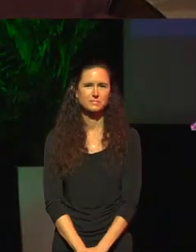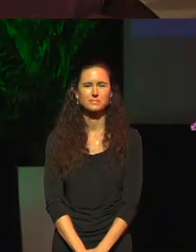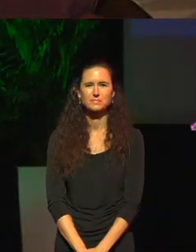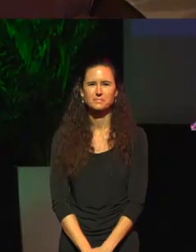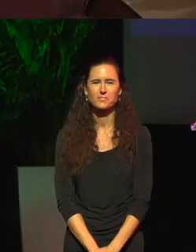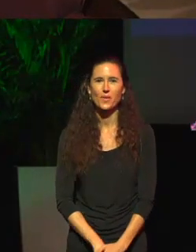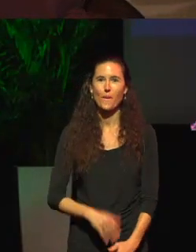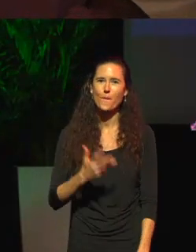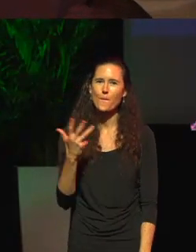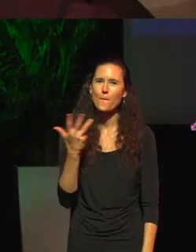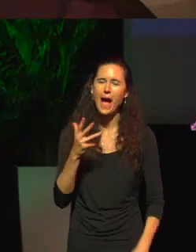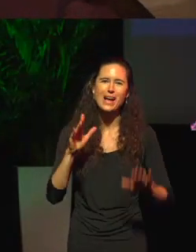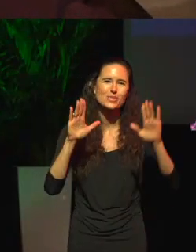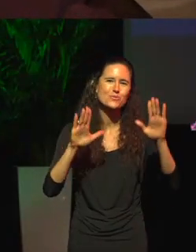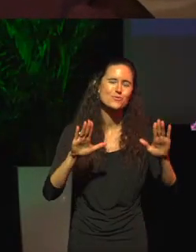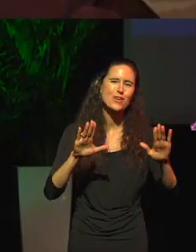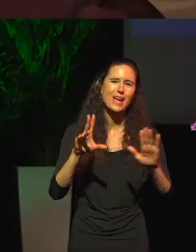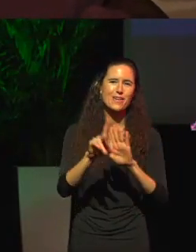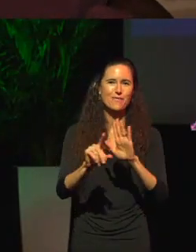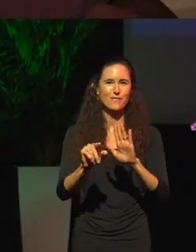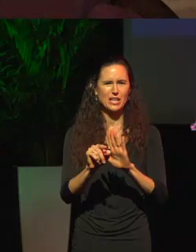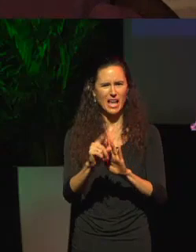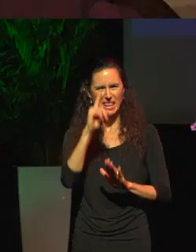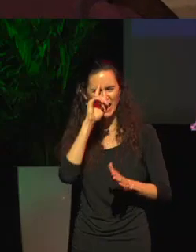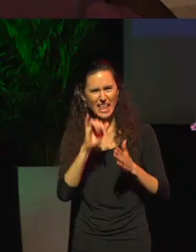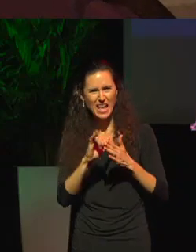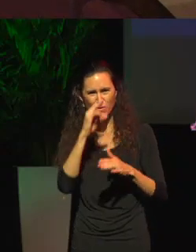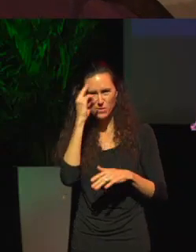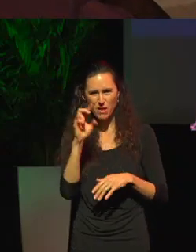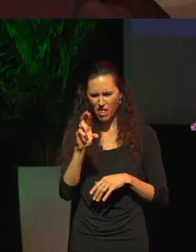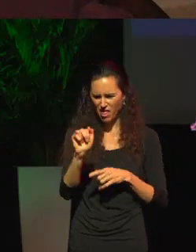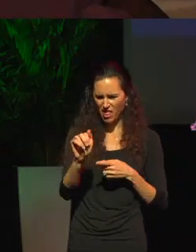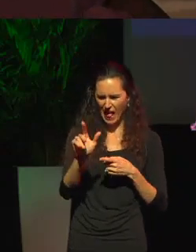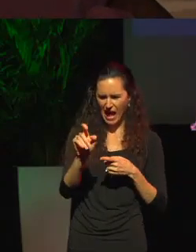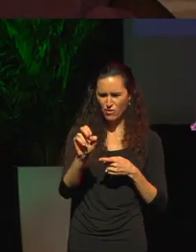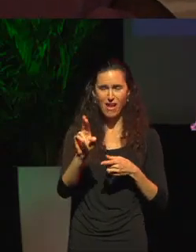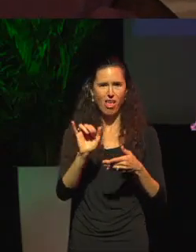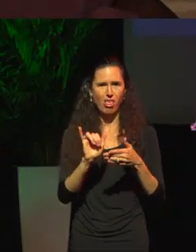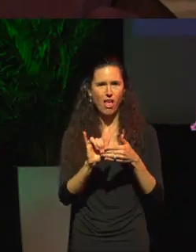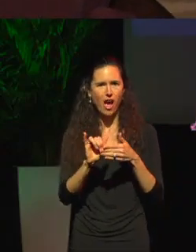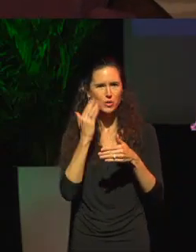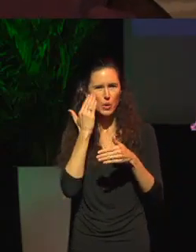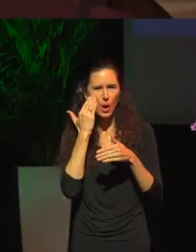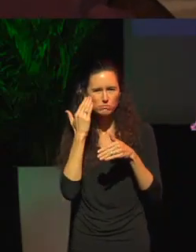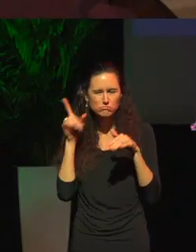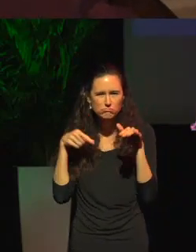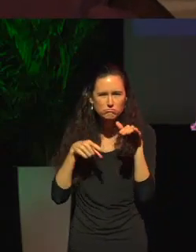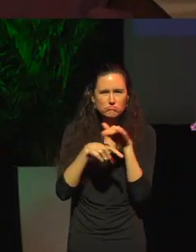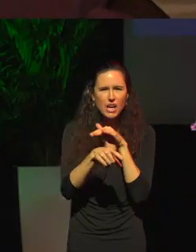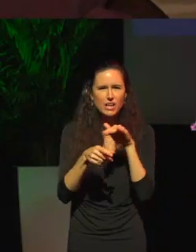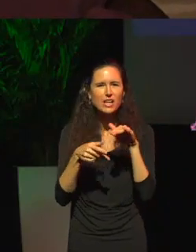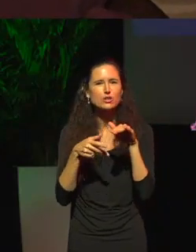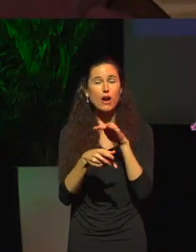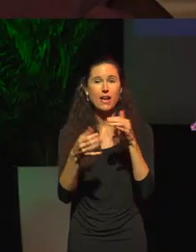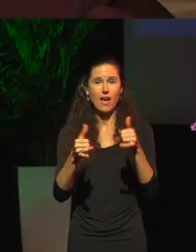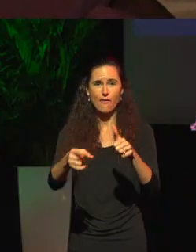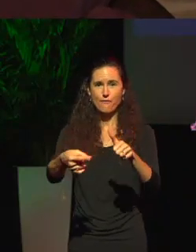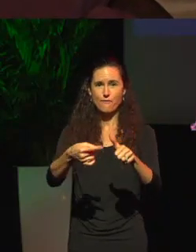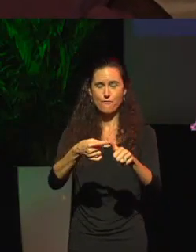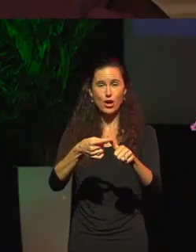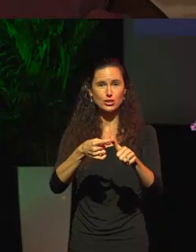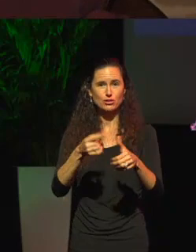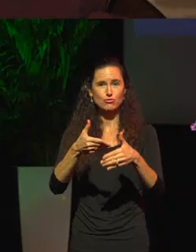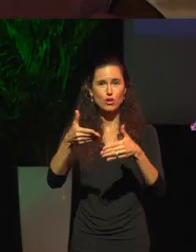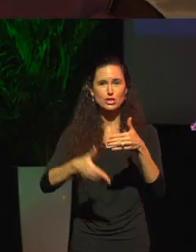Wow, some great, great videos, and I think that was a black racer made that way into somebody's garage. My goodness. Well, we have our first poll results.